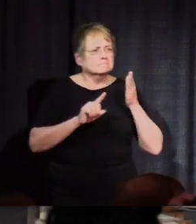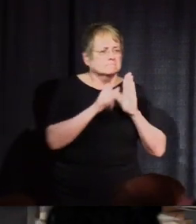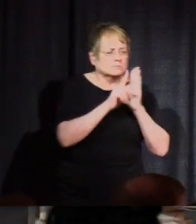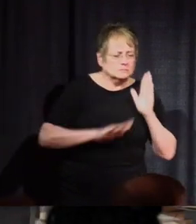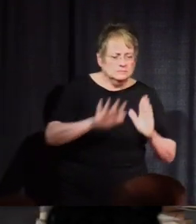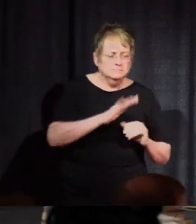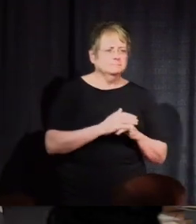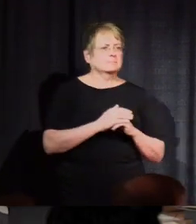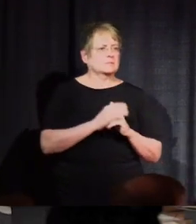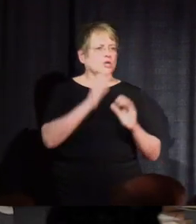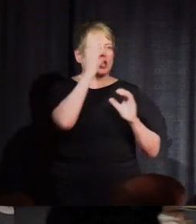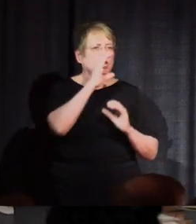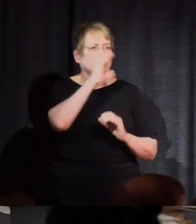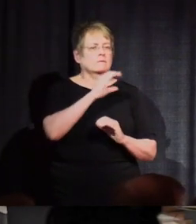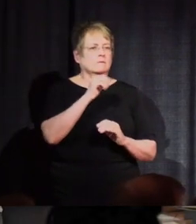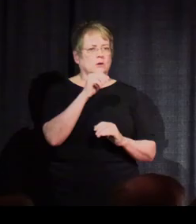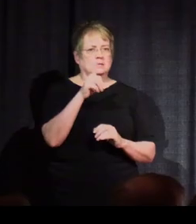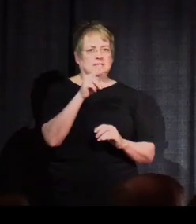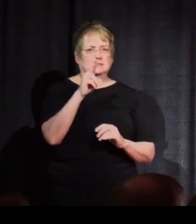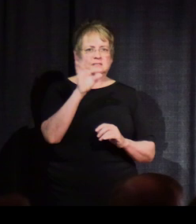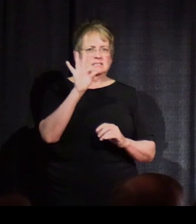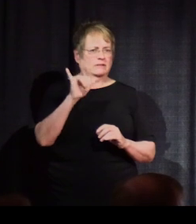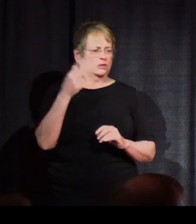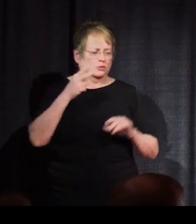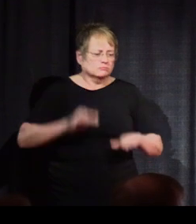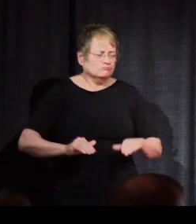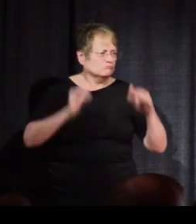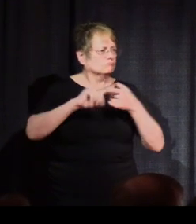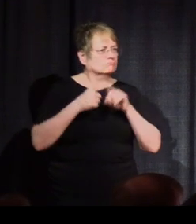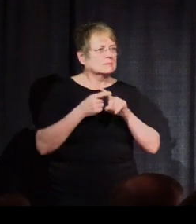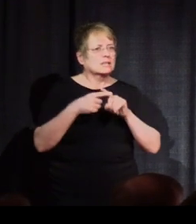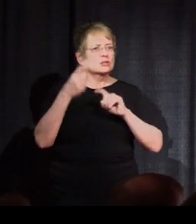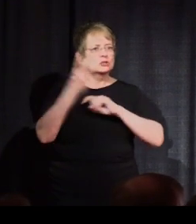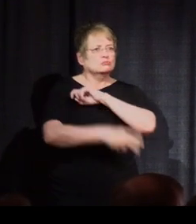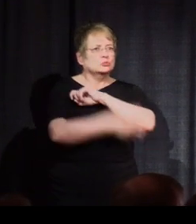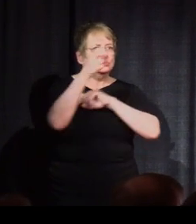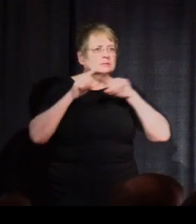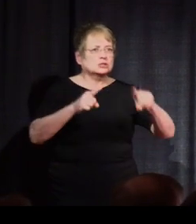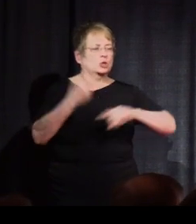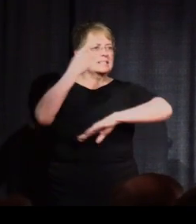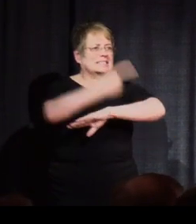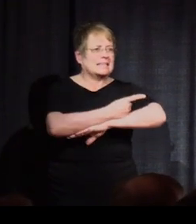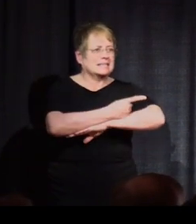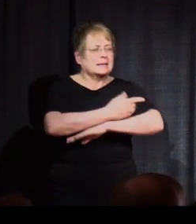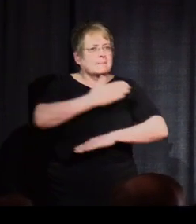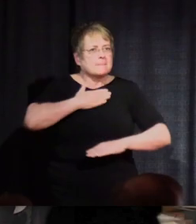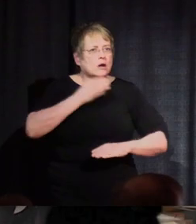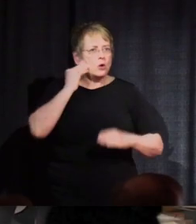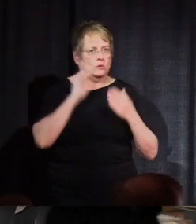been looking for duffy my childhood friend who had been abducted in broad daylight in the middle of my